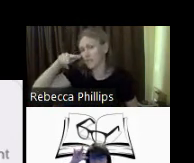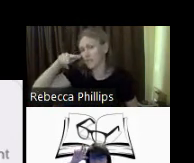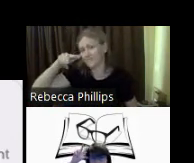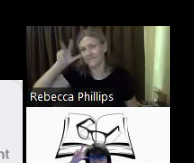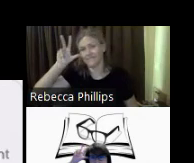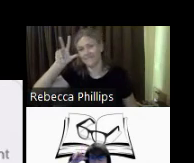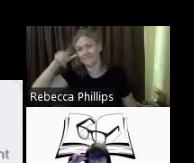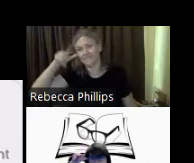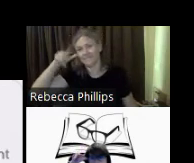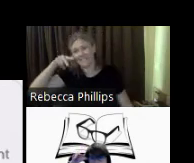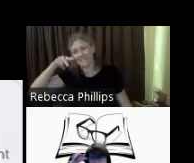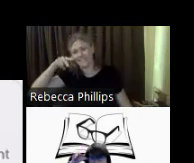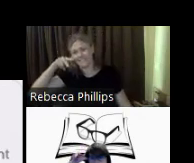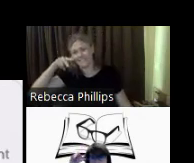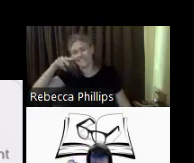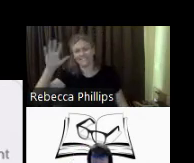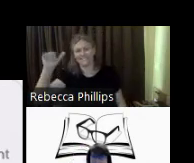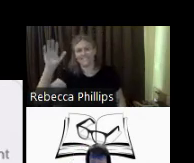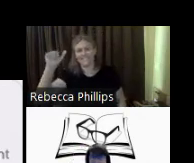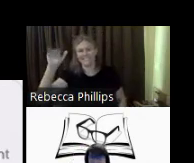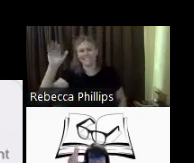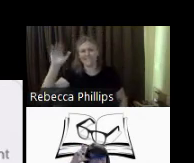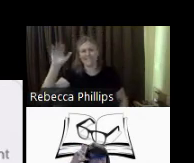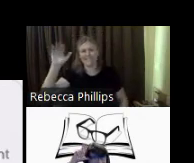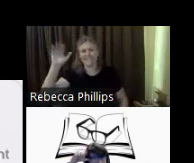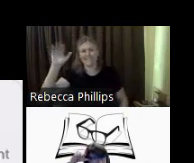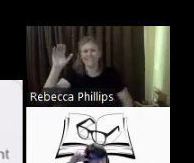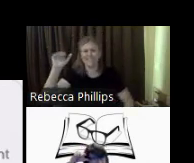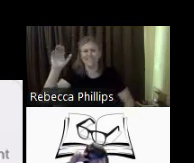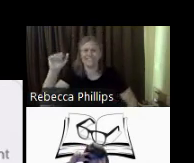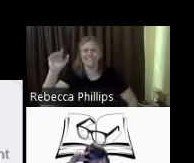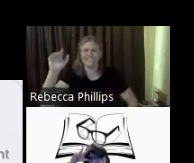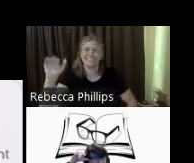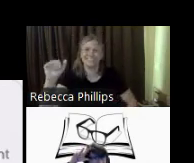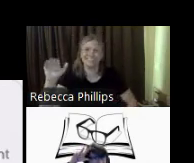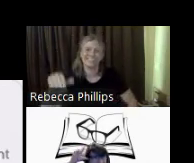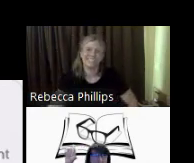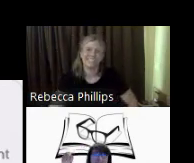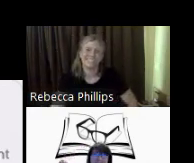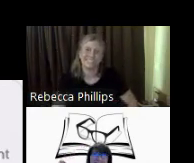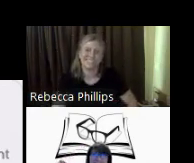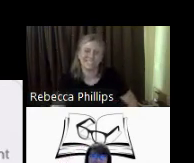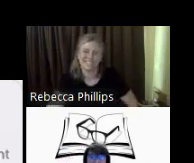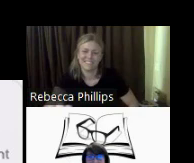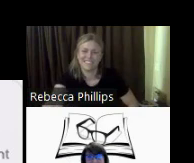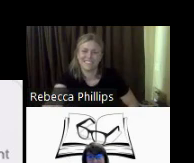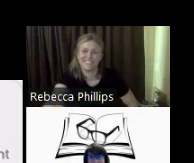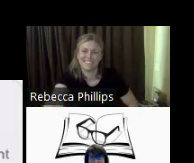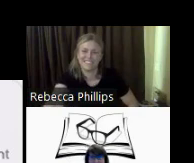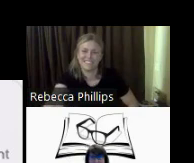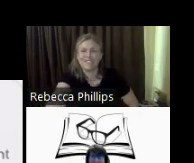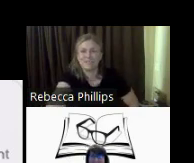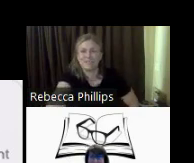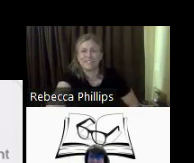you later. See you later. Bye. Feel better.